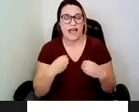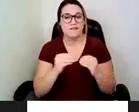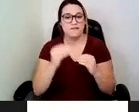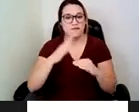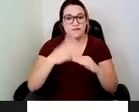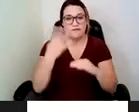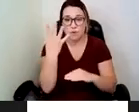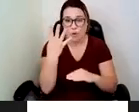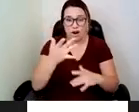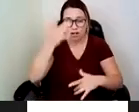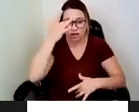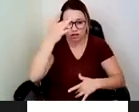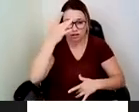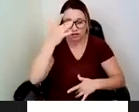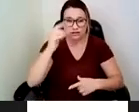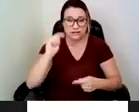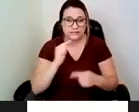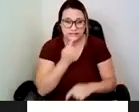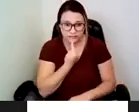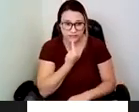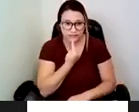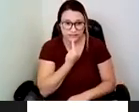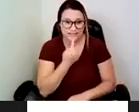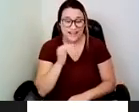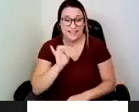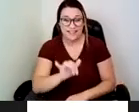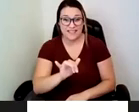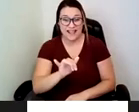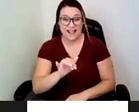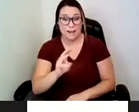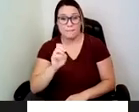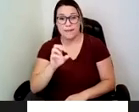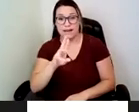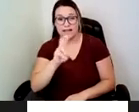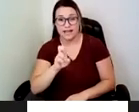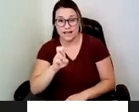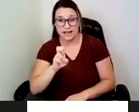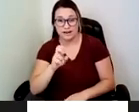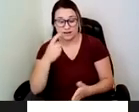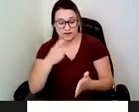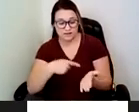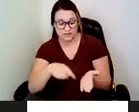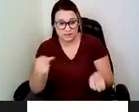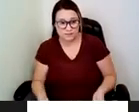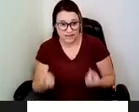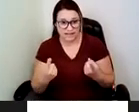chronic illness. And that accounts for almost 70% of Medicare spending. Next slide.